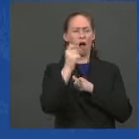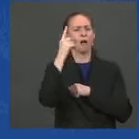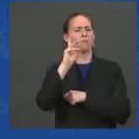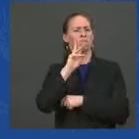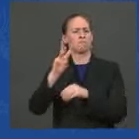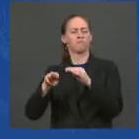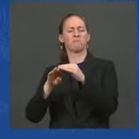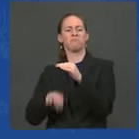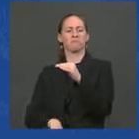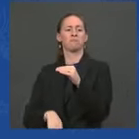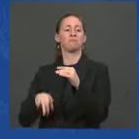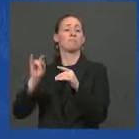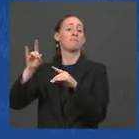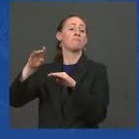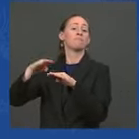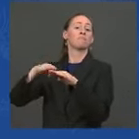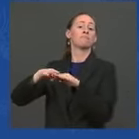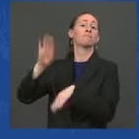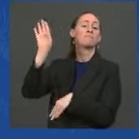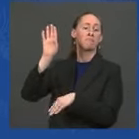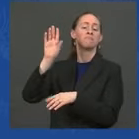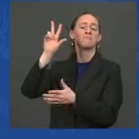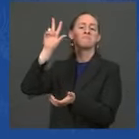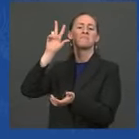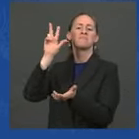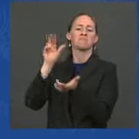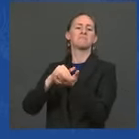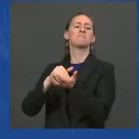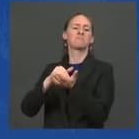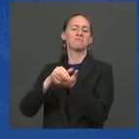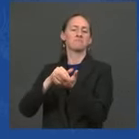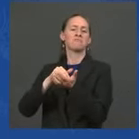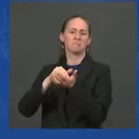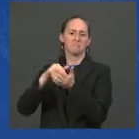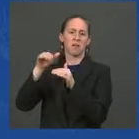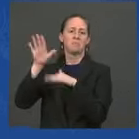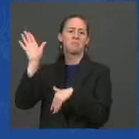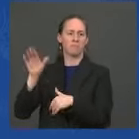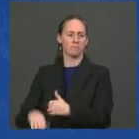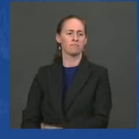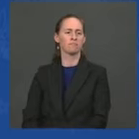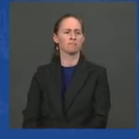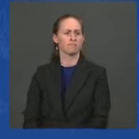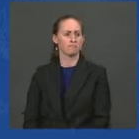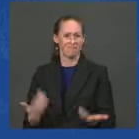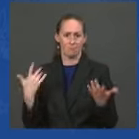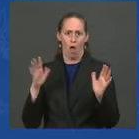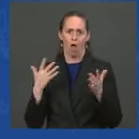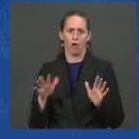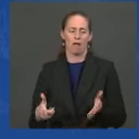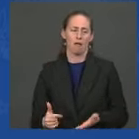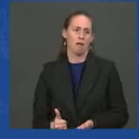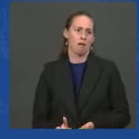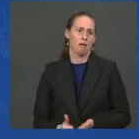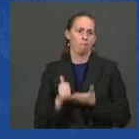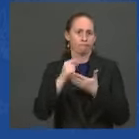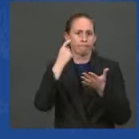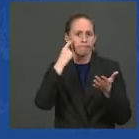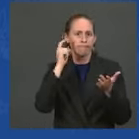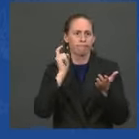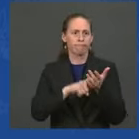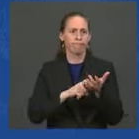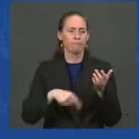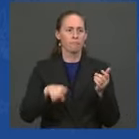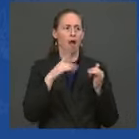for dependents between the ages of 6 and 17. The money's already a game changer for working families. It's projected to